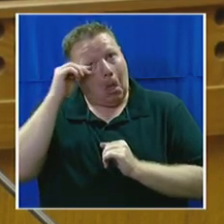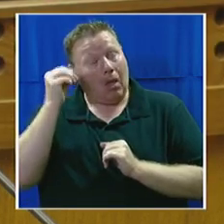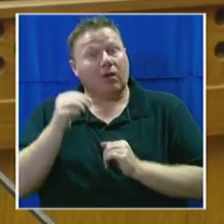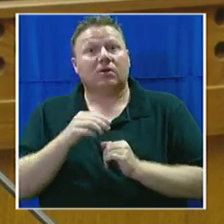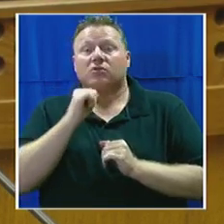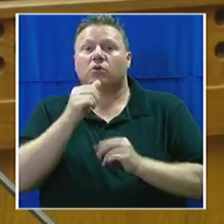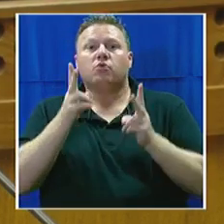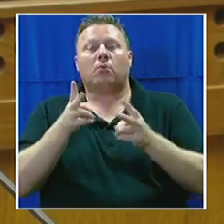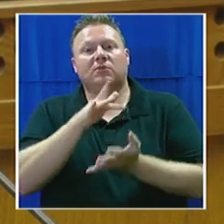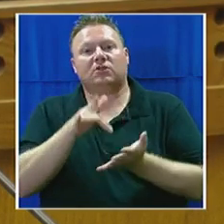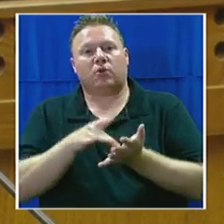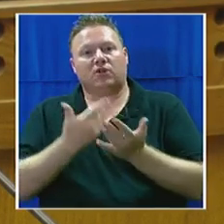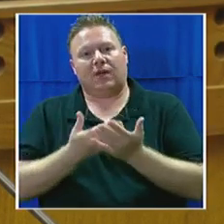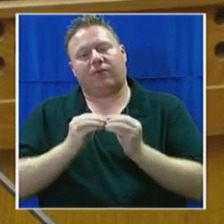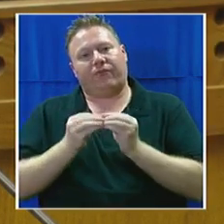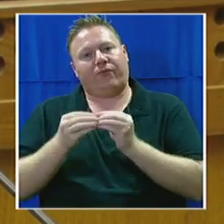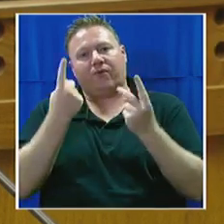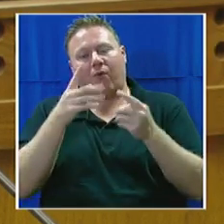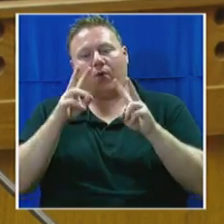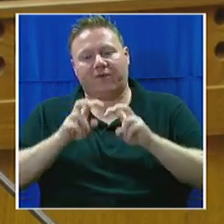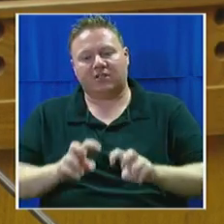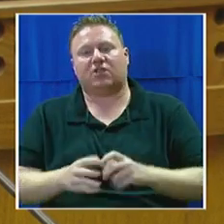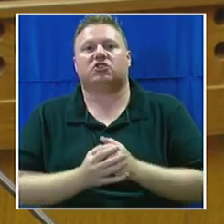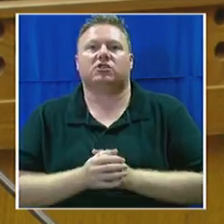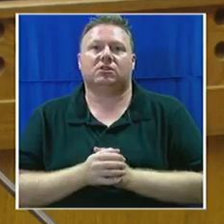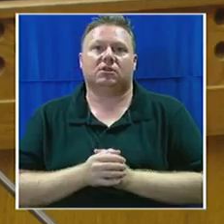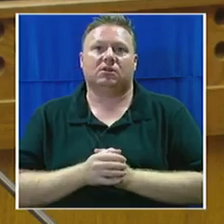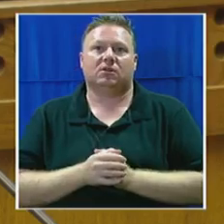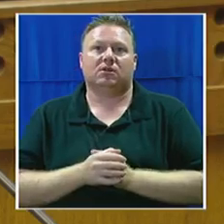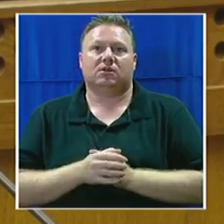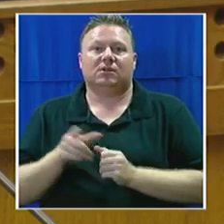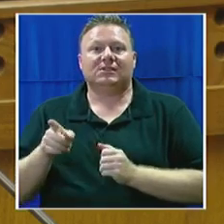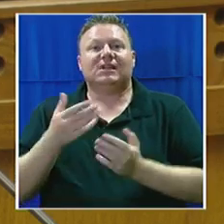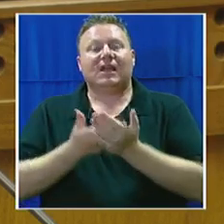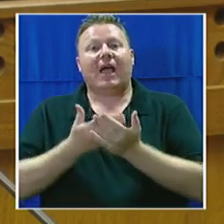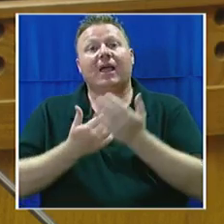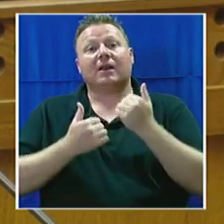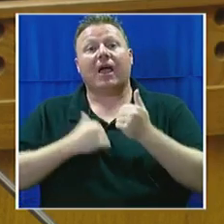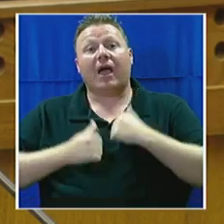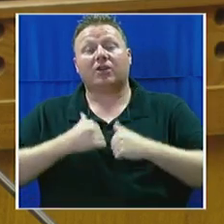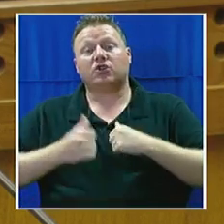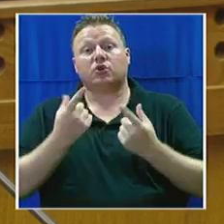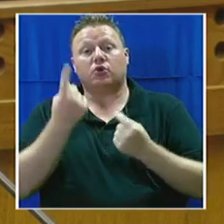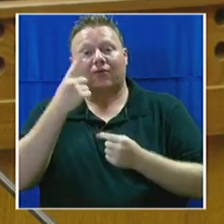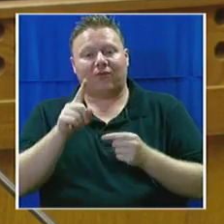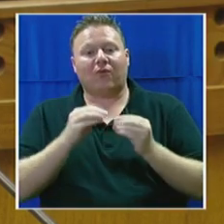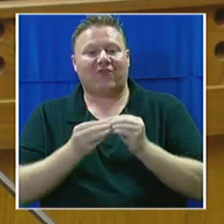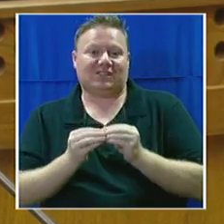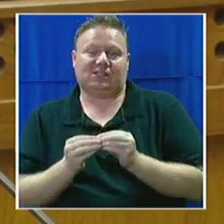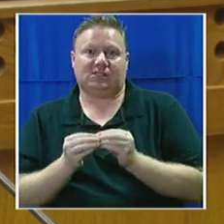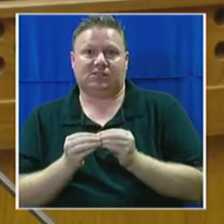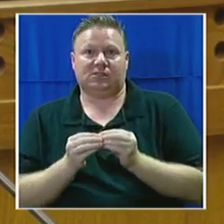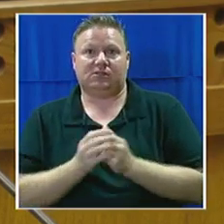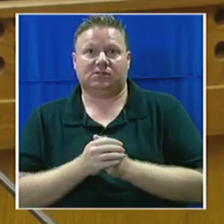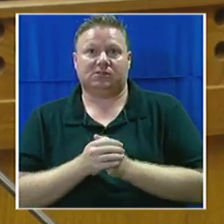investigation. The Auditor General has powers to issue remedial actions when recommendations are not implemented.